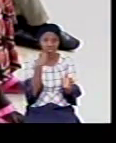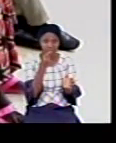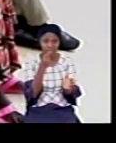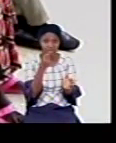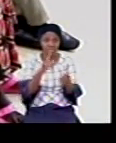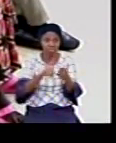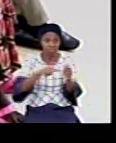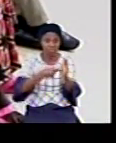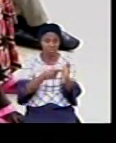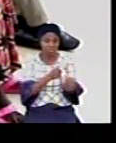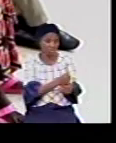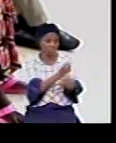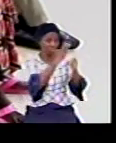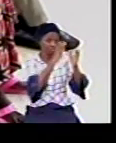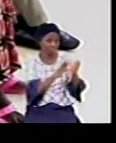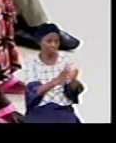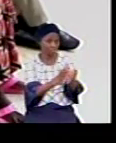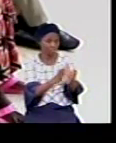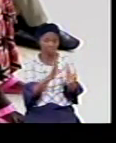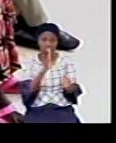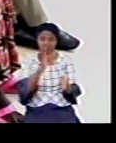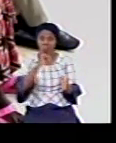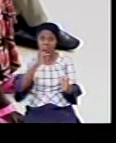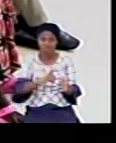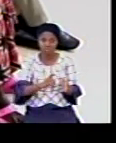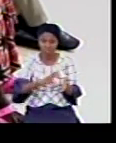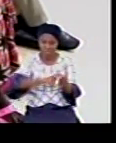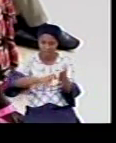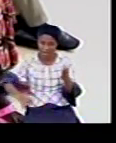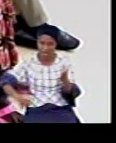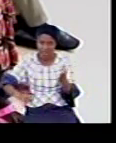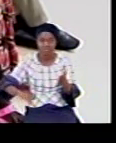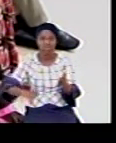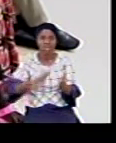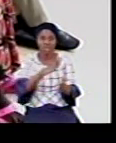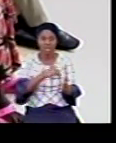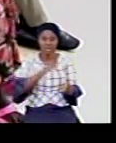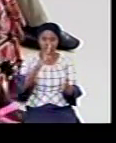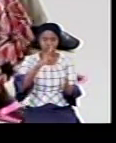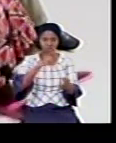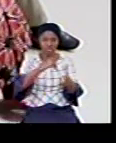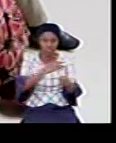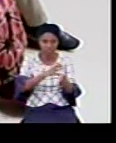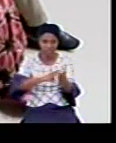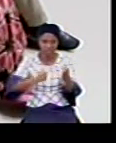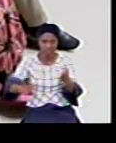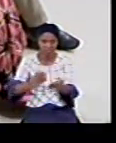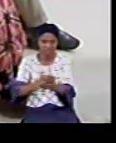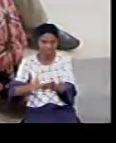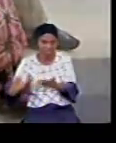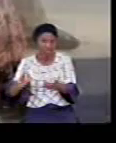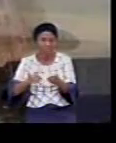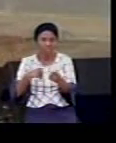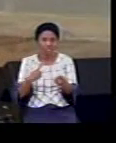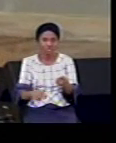mountain, be thou removed, and be thou cast into the sea,